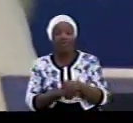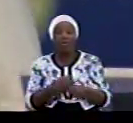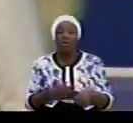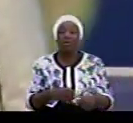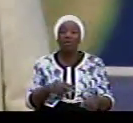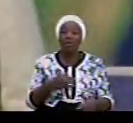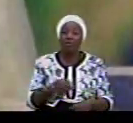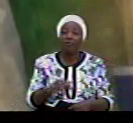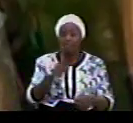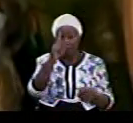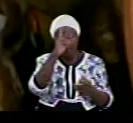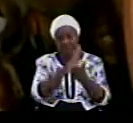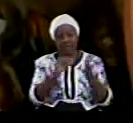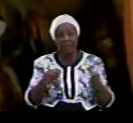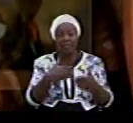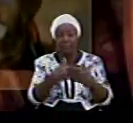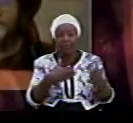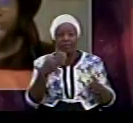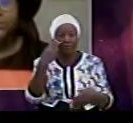before seeing.